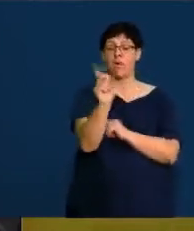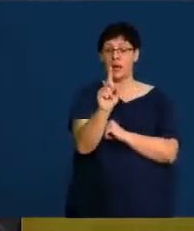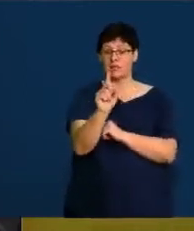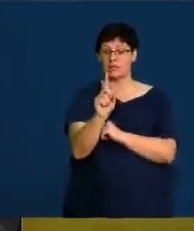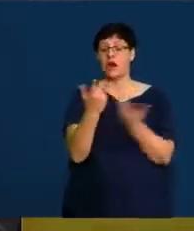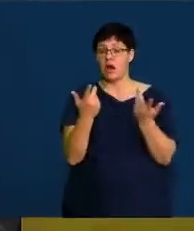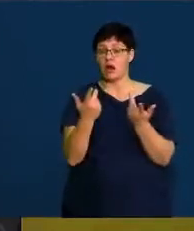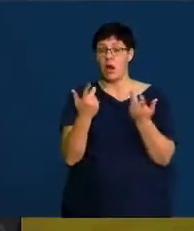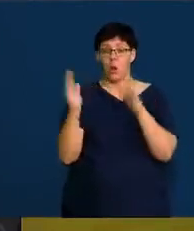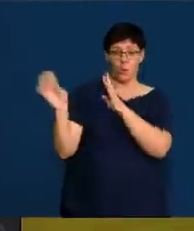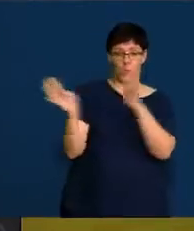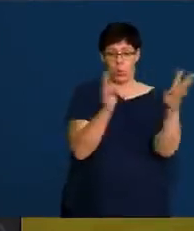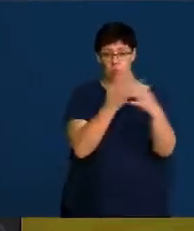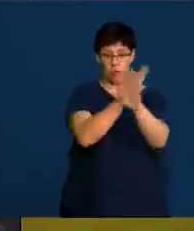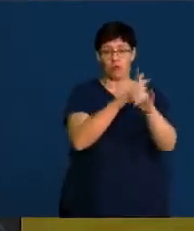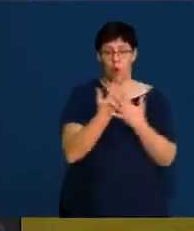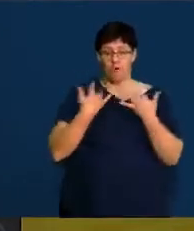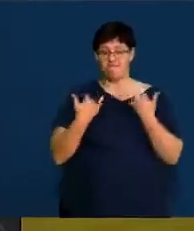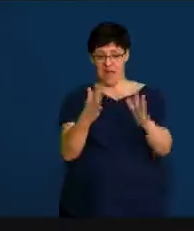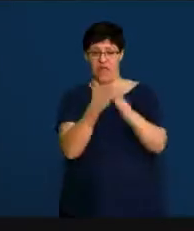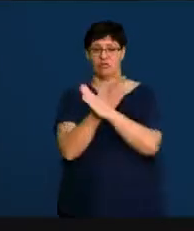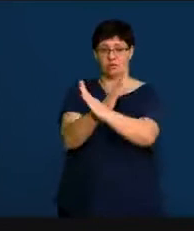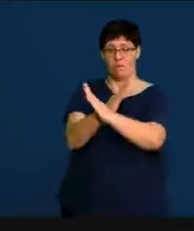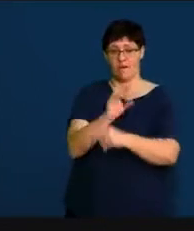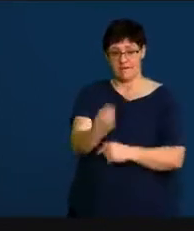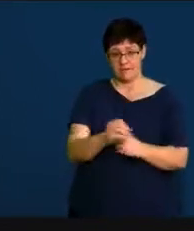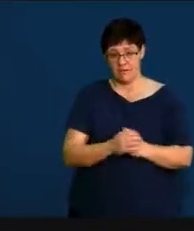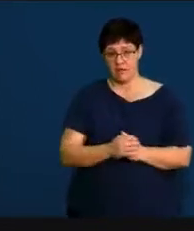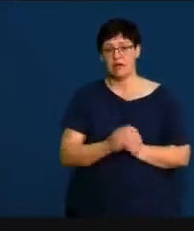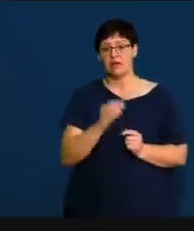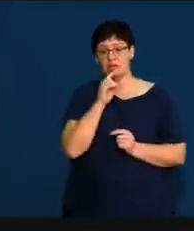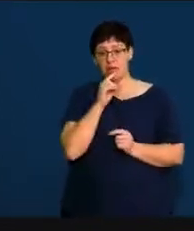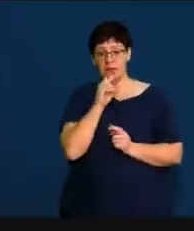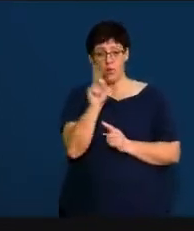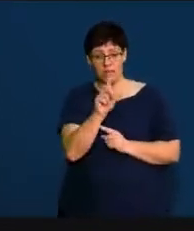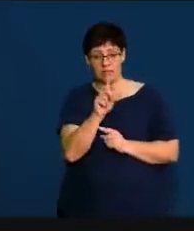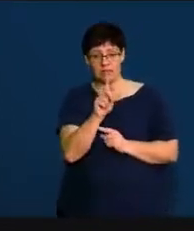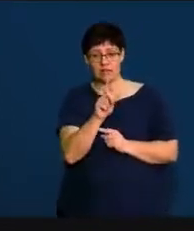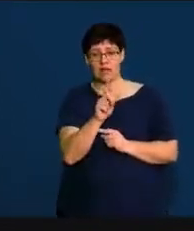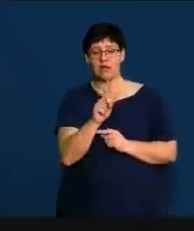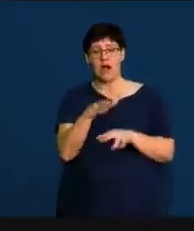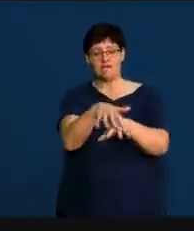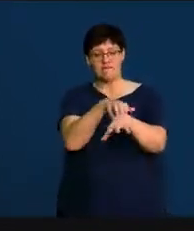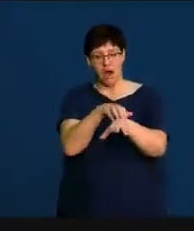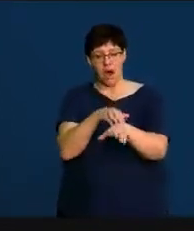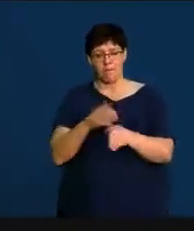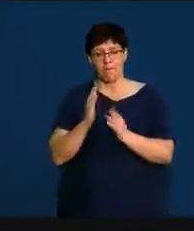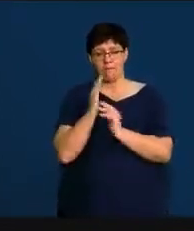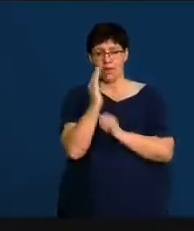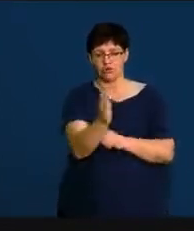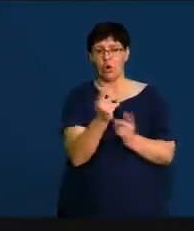either windbreaks or fire breaks. So that means that the distractors are farm boundaries as well